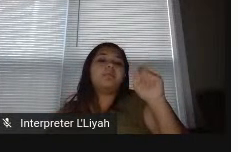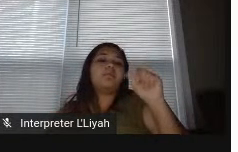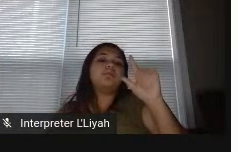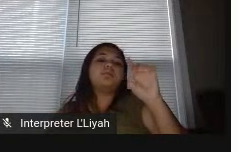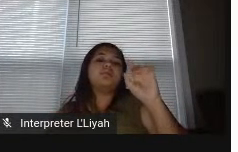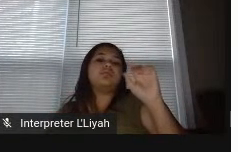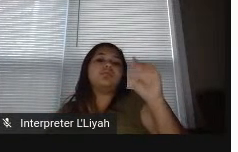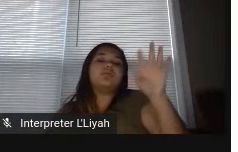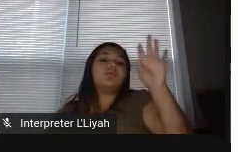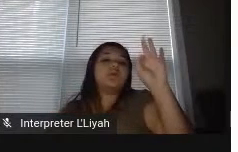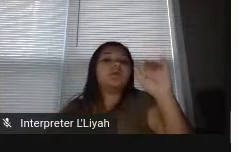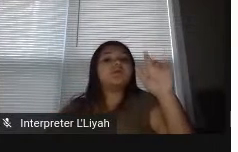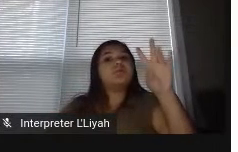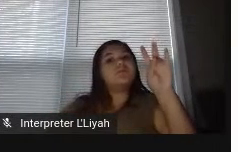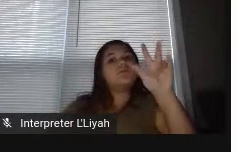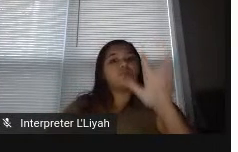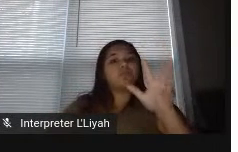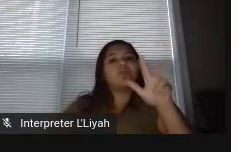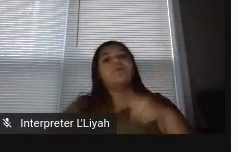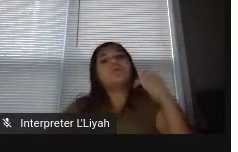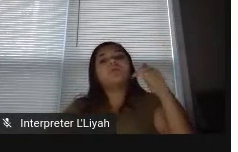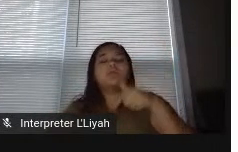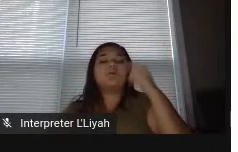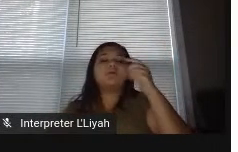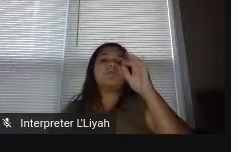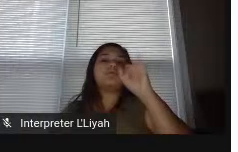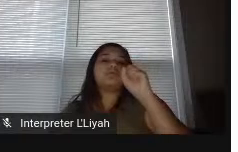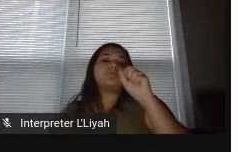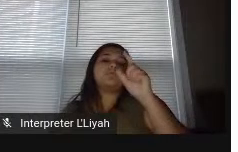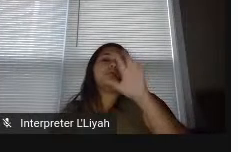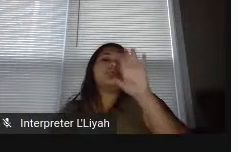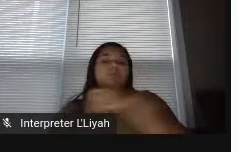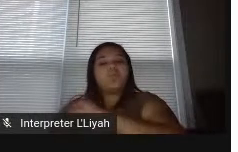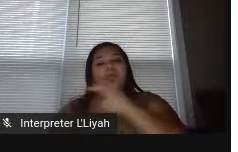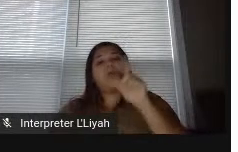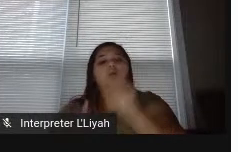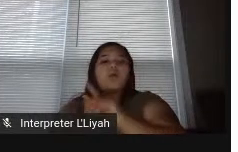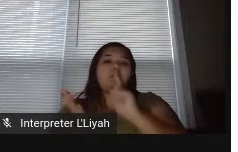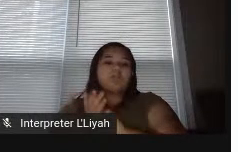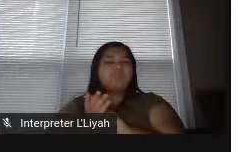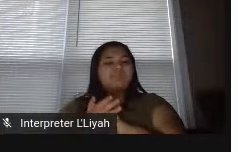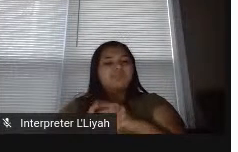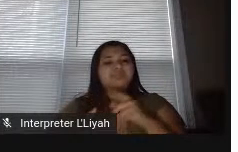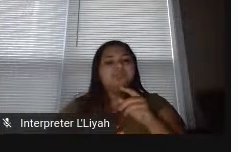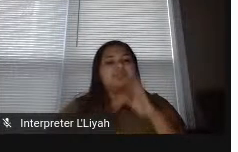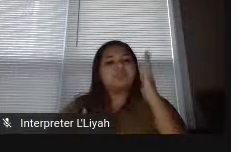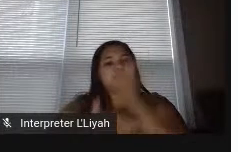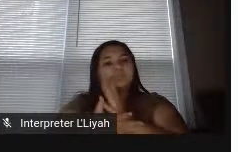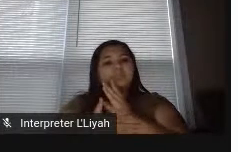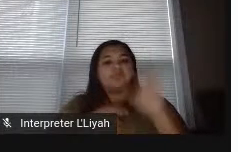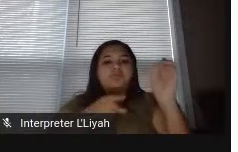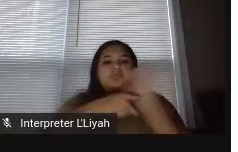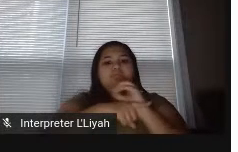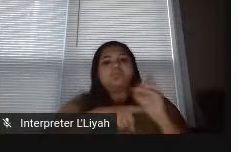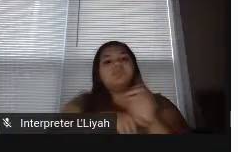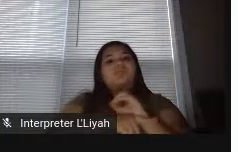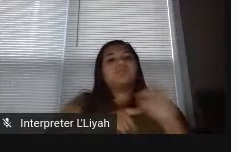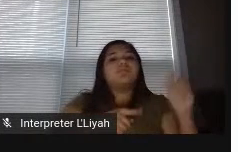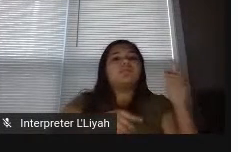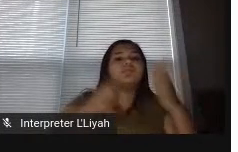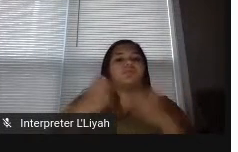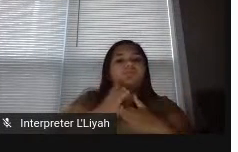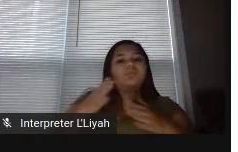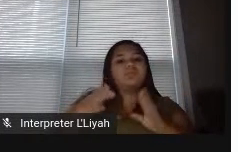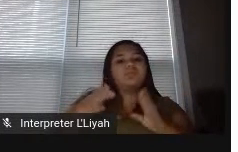of 1973. This is a federal civil law to stop discrimination against